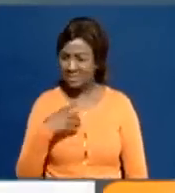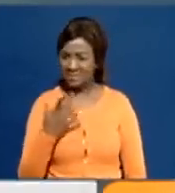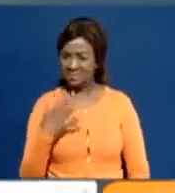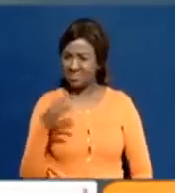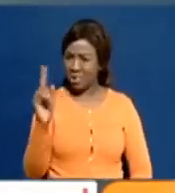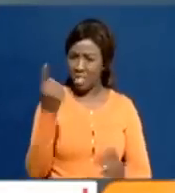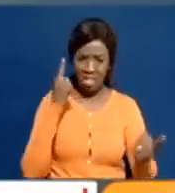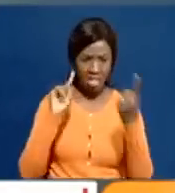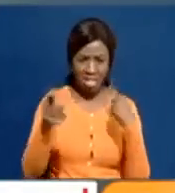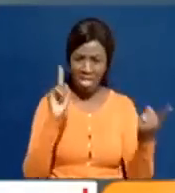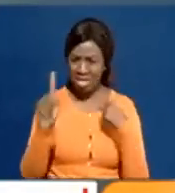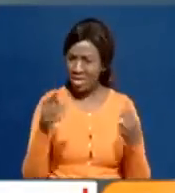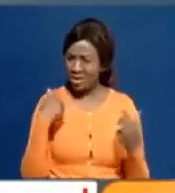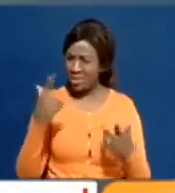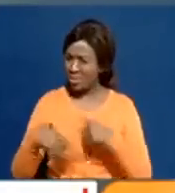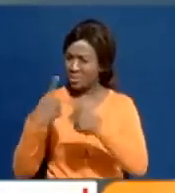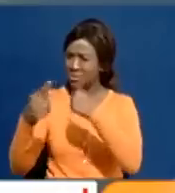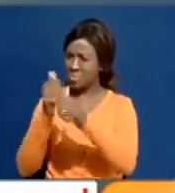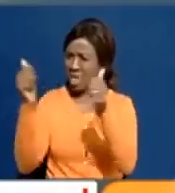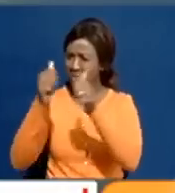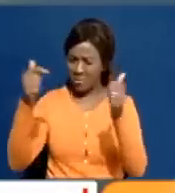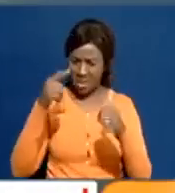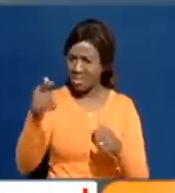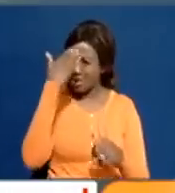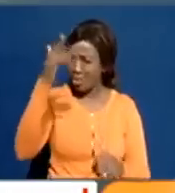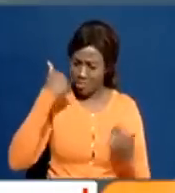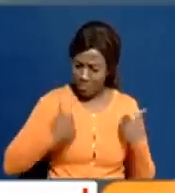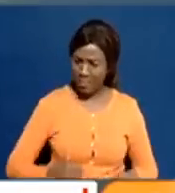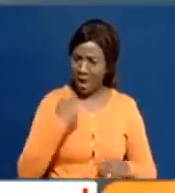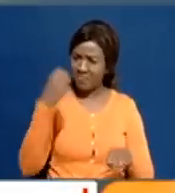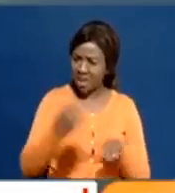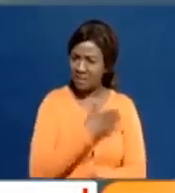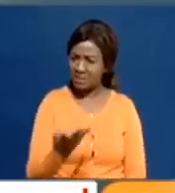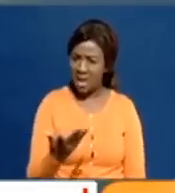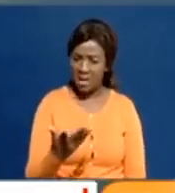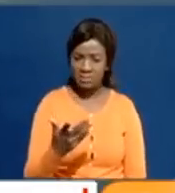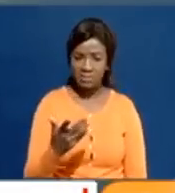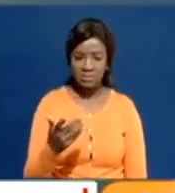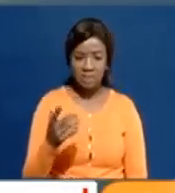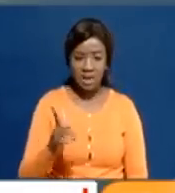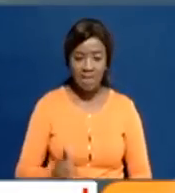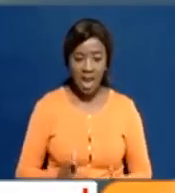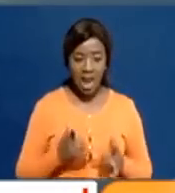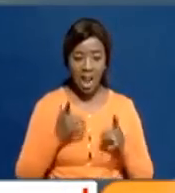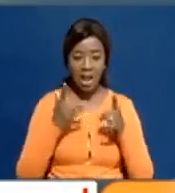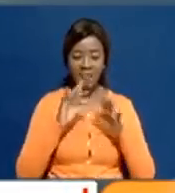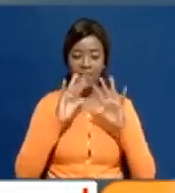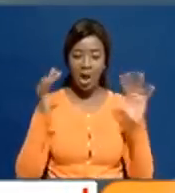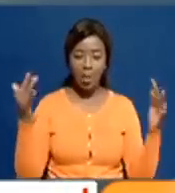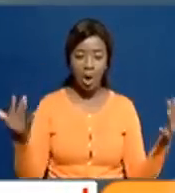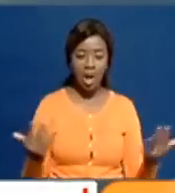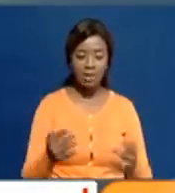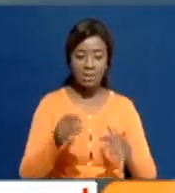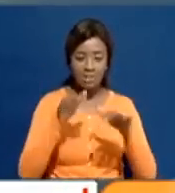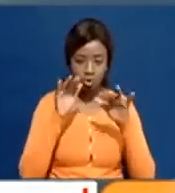walking and I have been diagnosed with this beast. So it kind of, you actually go on a standstill. You are paralyzed from inside